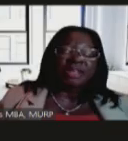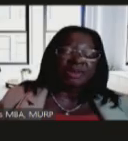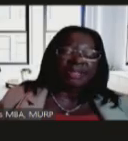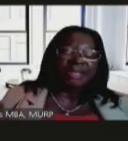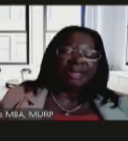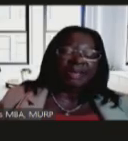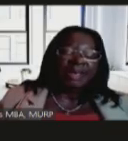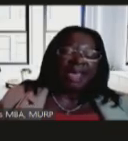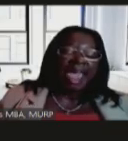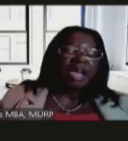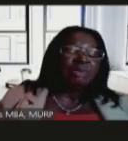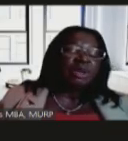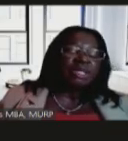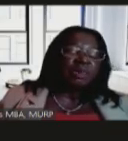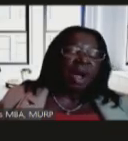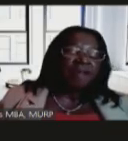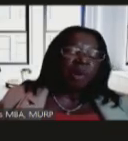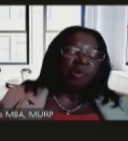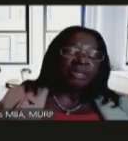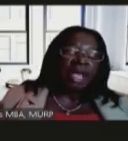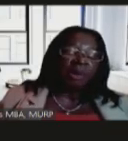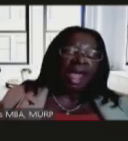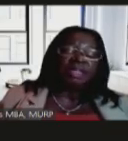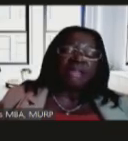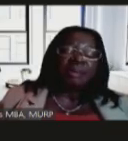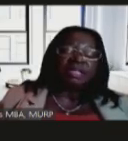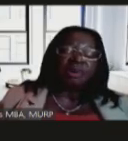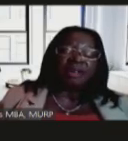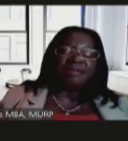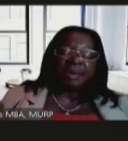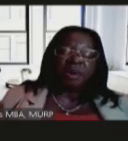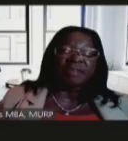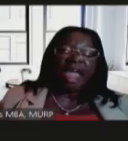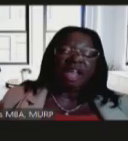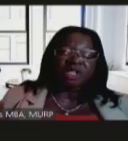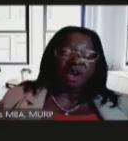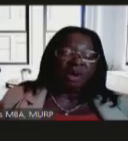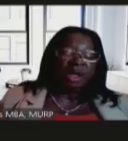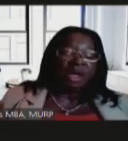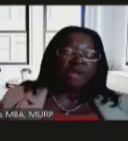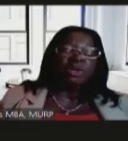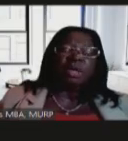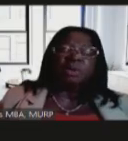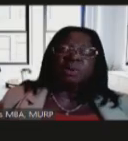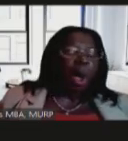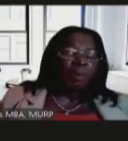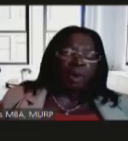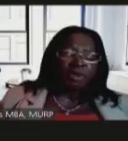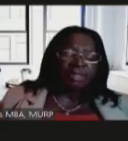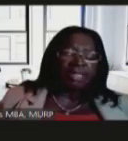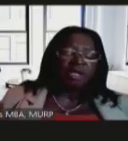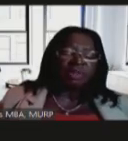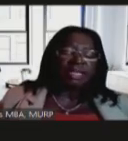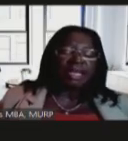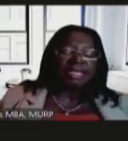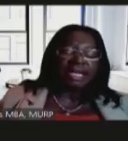local lenders. A community-wide forum was held at the Thomas Center in February of last year to include all